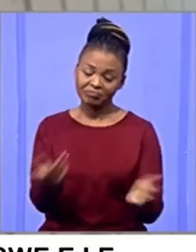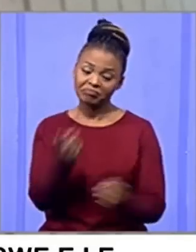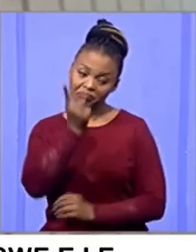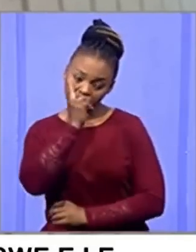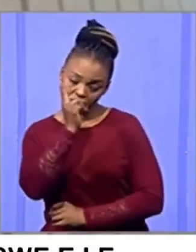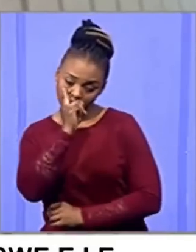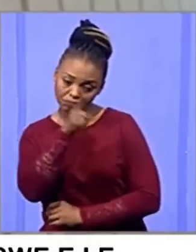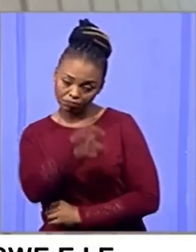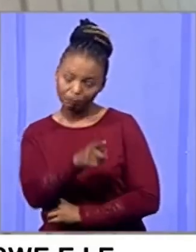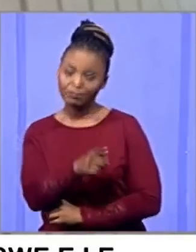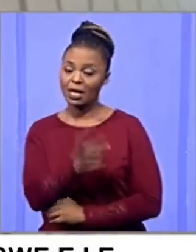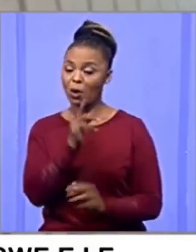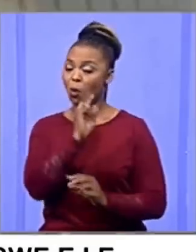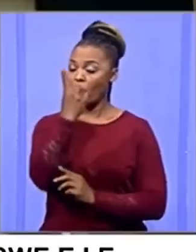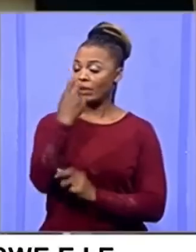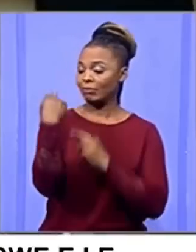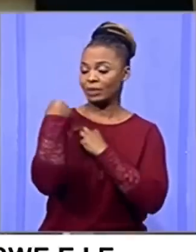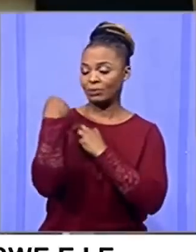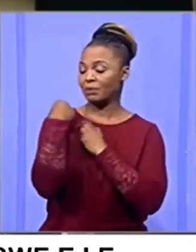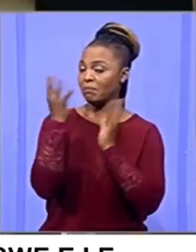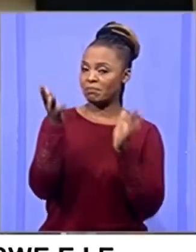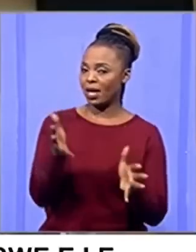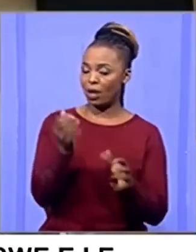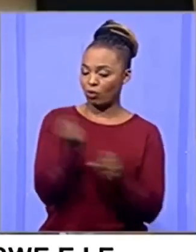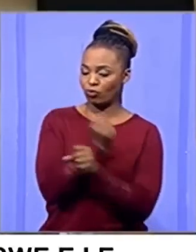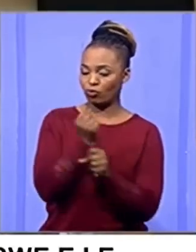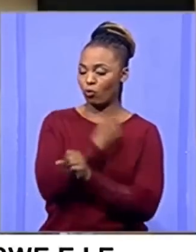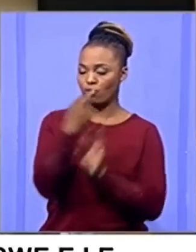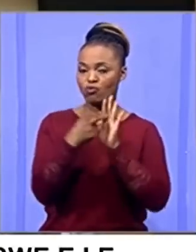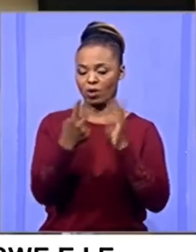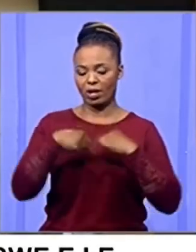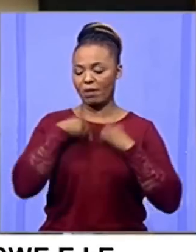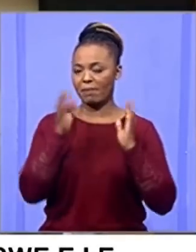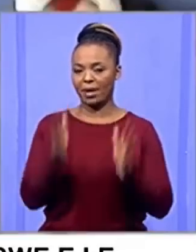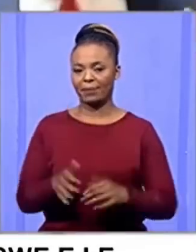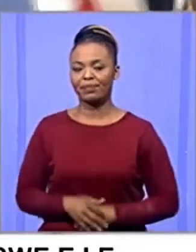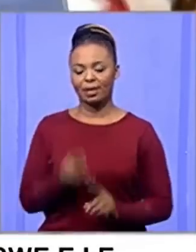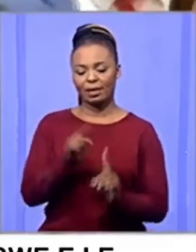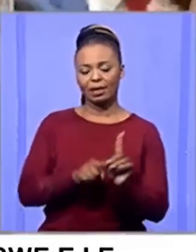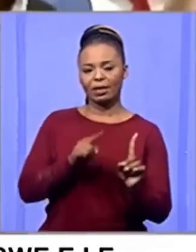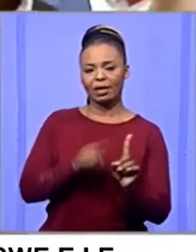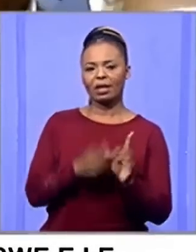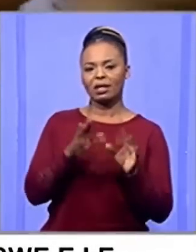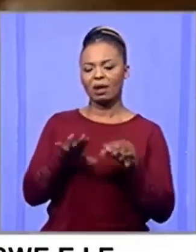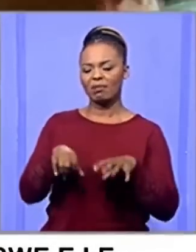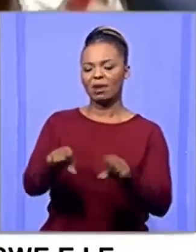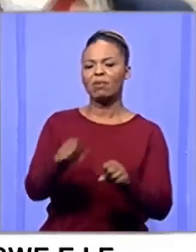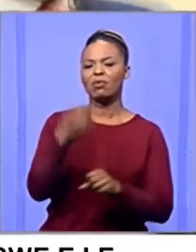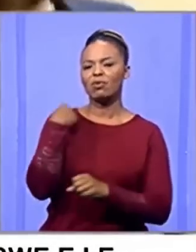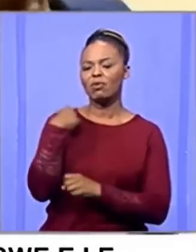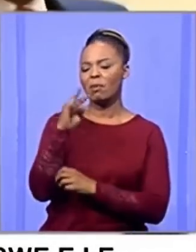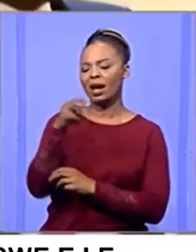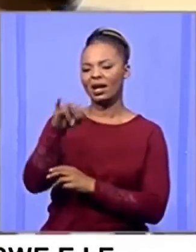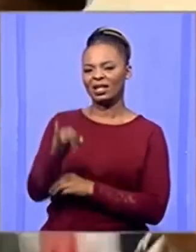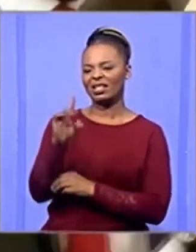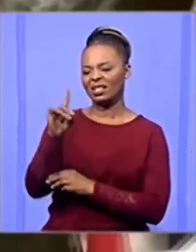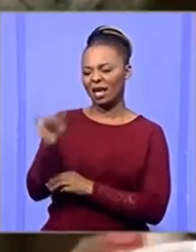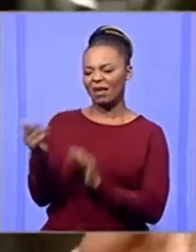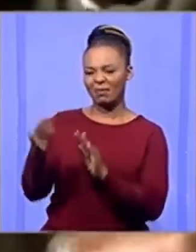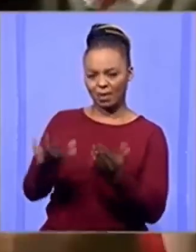them accountable. That's our job. Meyara Sebolai o kene dieteng tsa mofu Marlene van Staden wa